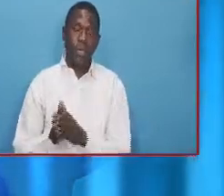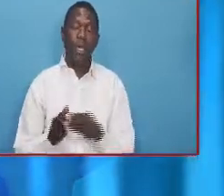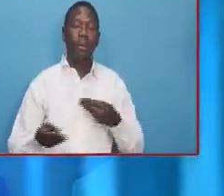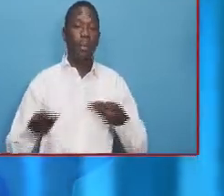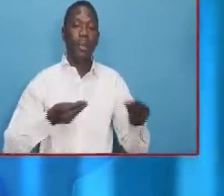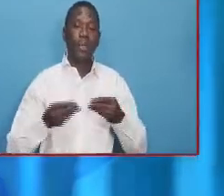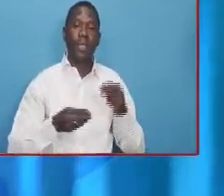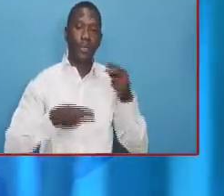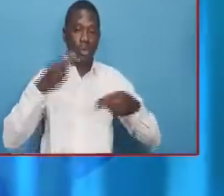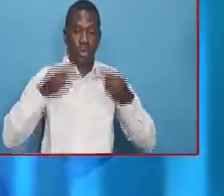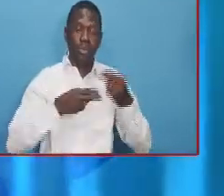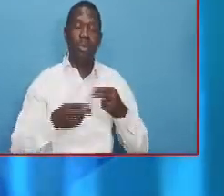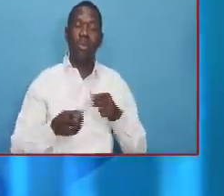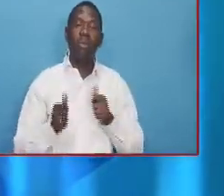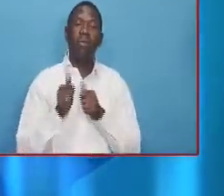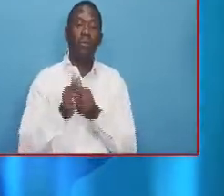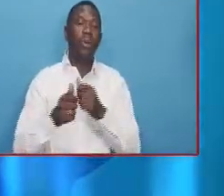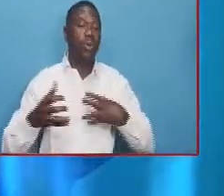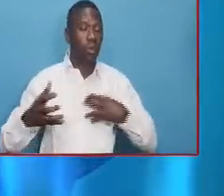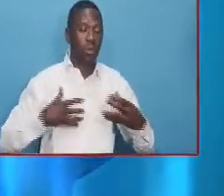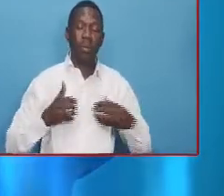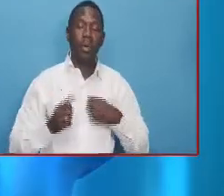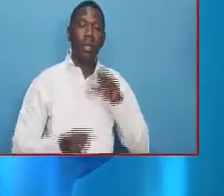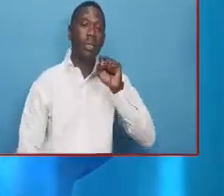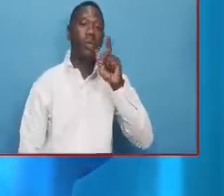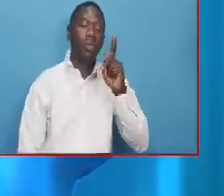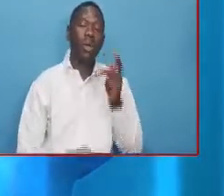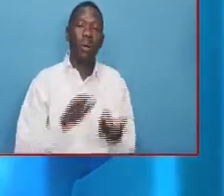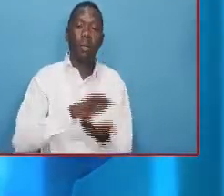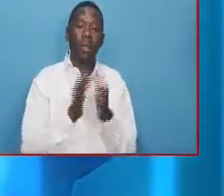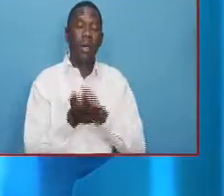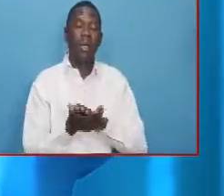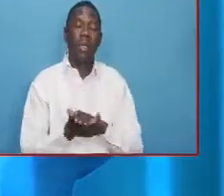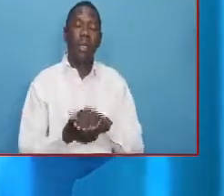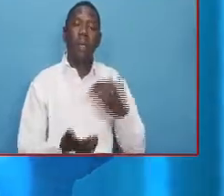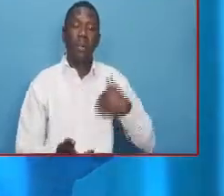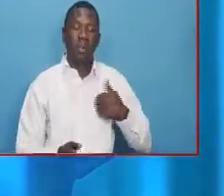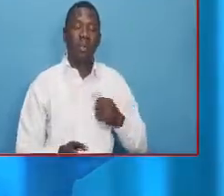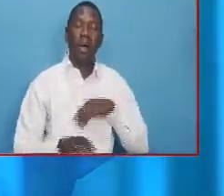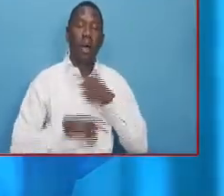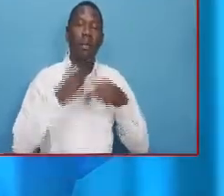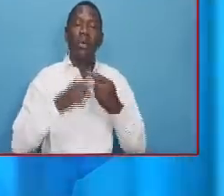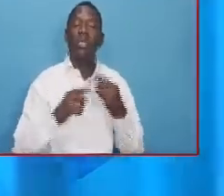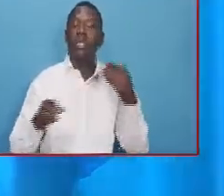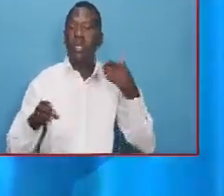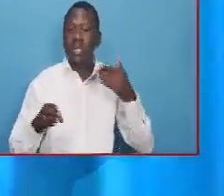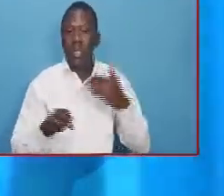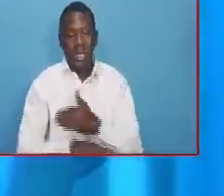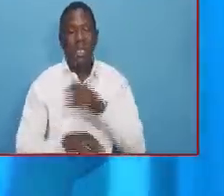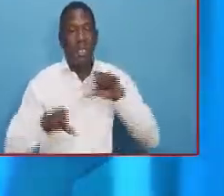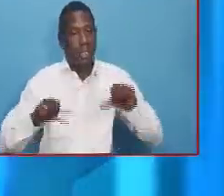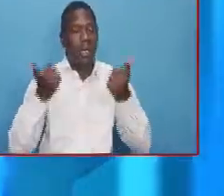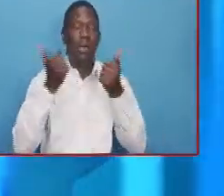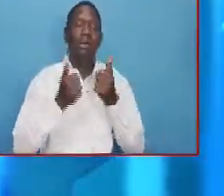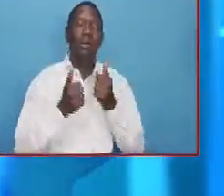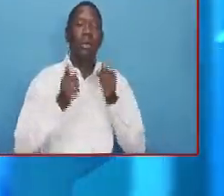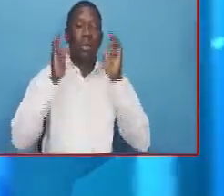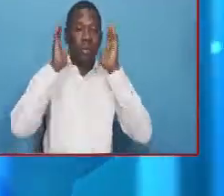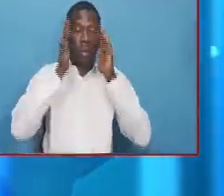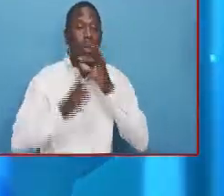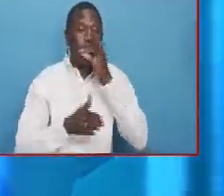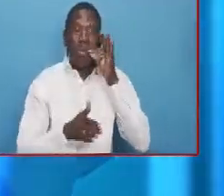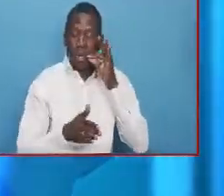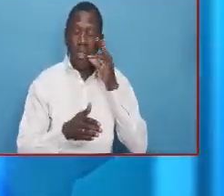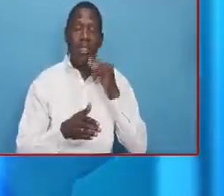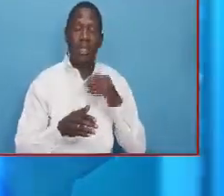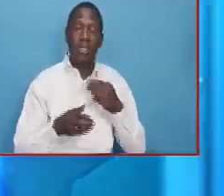In business news, following complaints by Serekunda market vendors about the late start of Korite Sales, commonly known as Wanter,